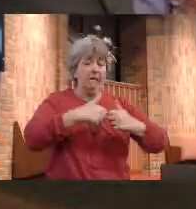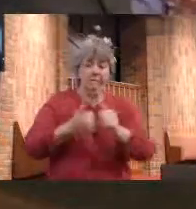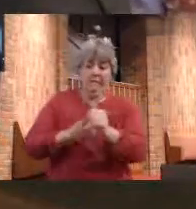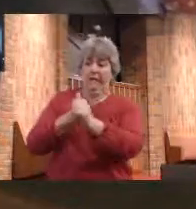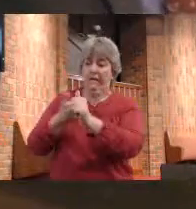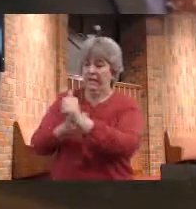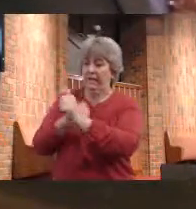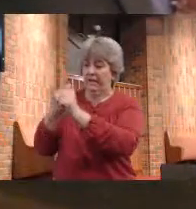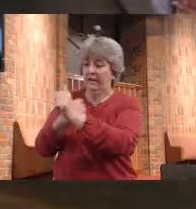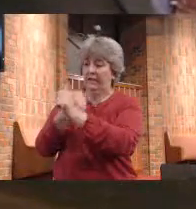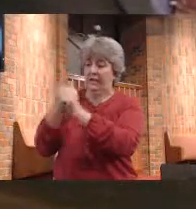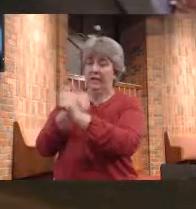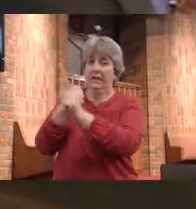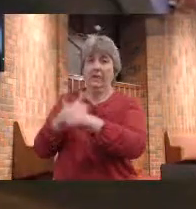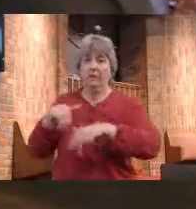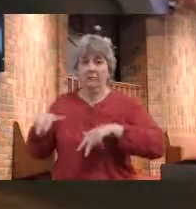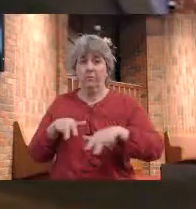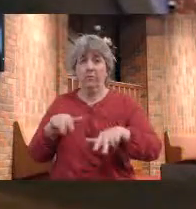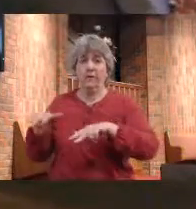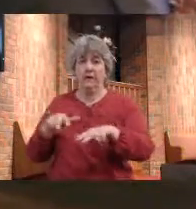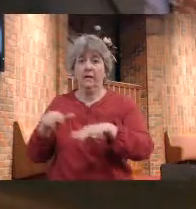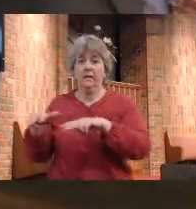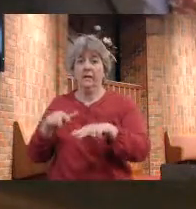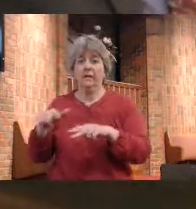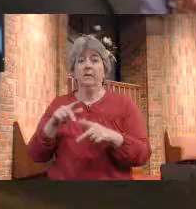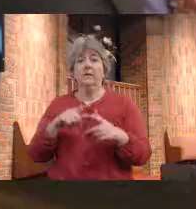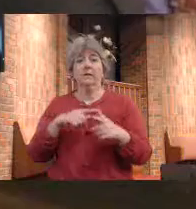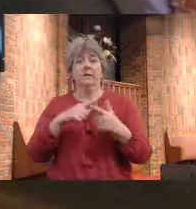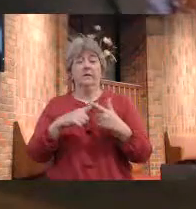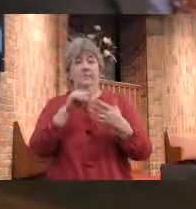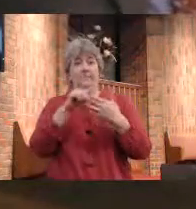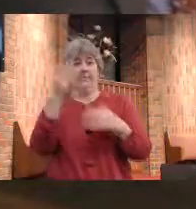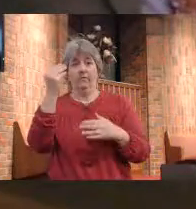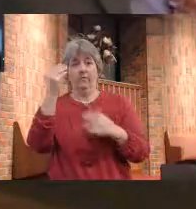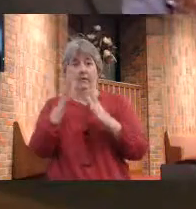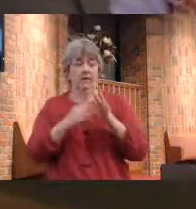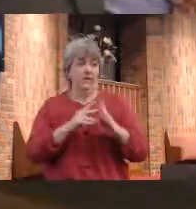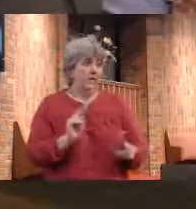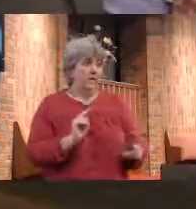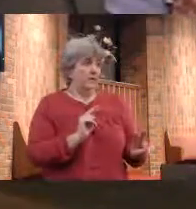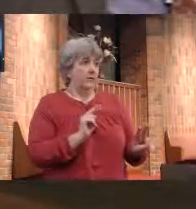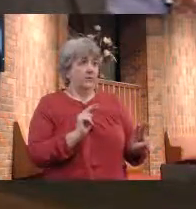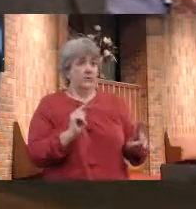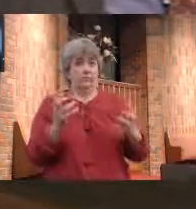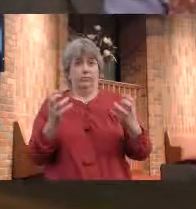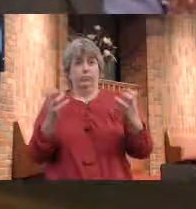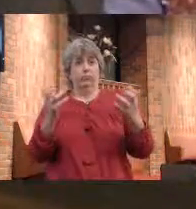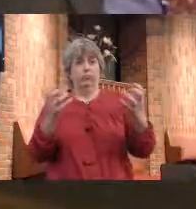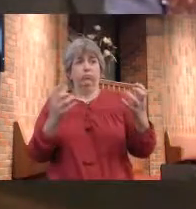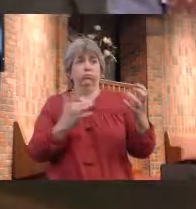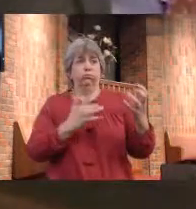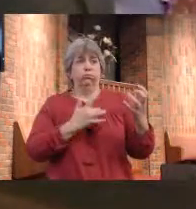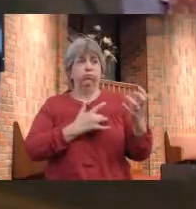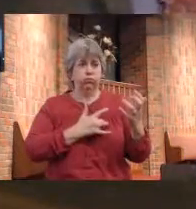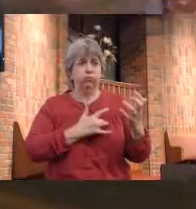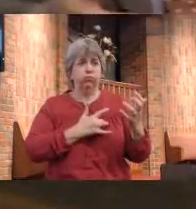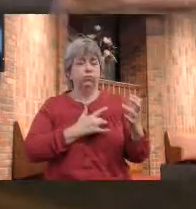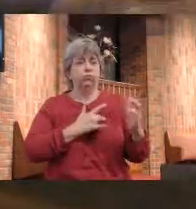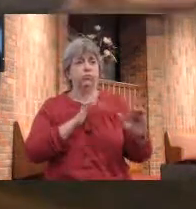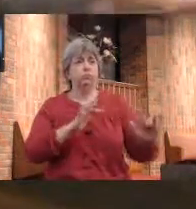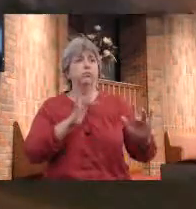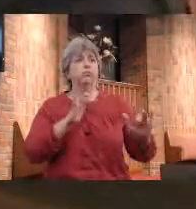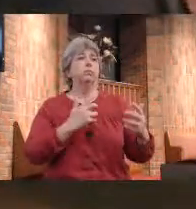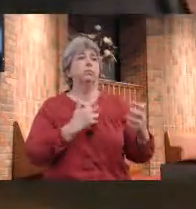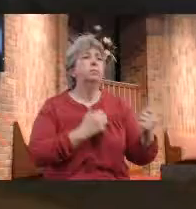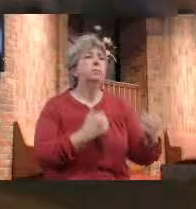They followed him on foot. Verse 14, when Jesus went out, he saw a great multitude. He was moved with compassion for them and healed